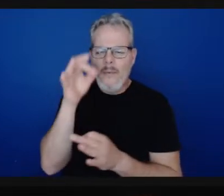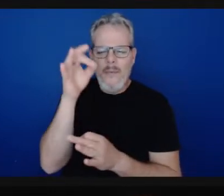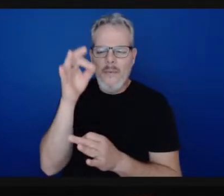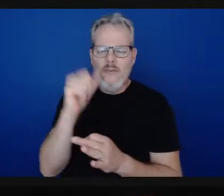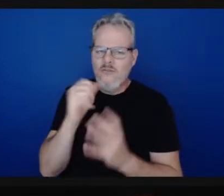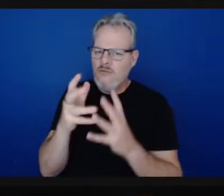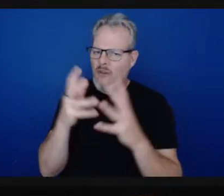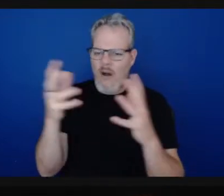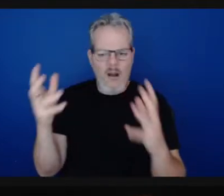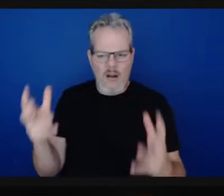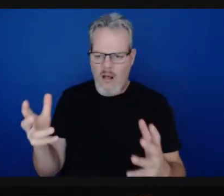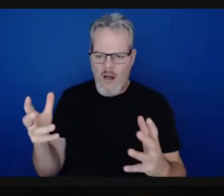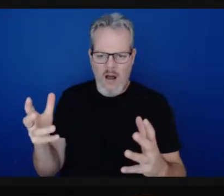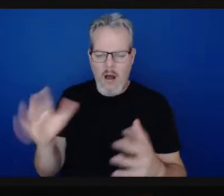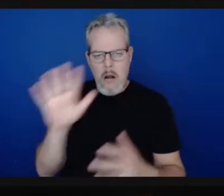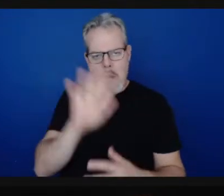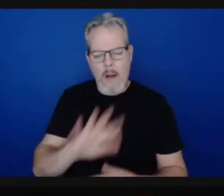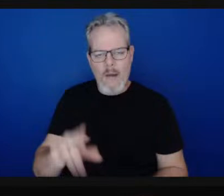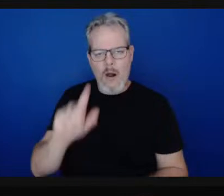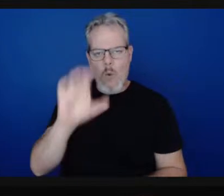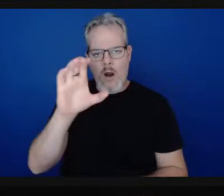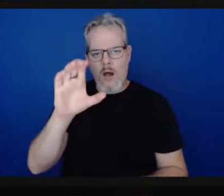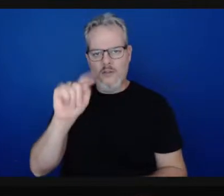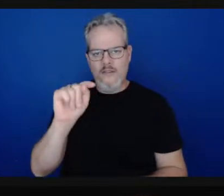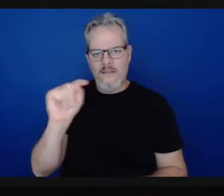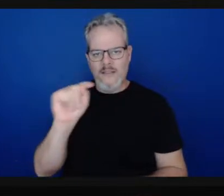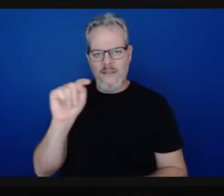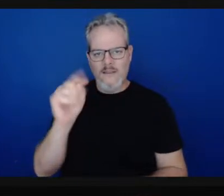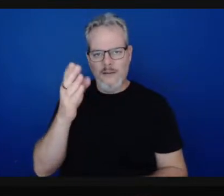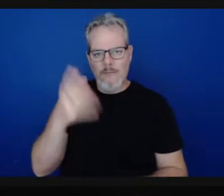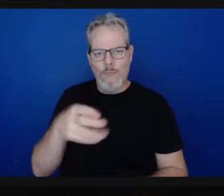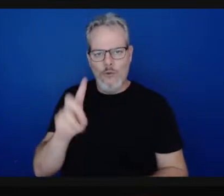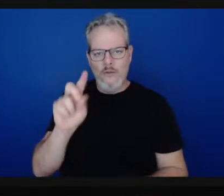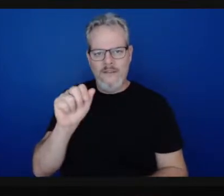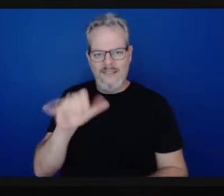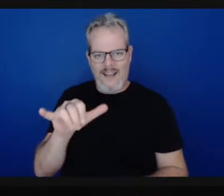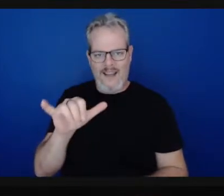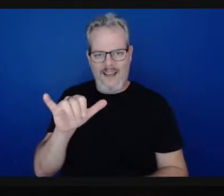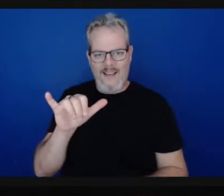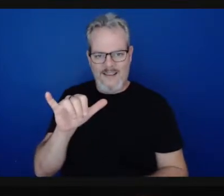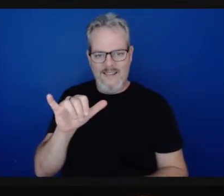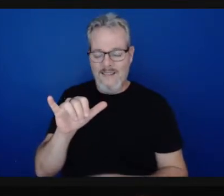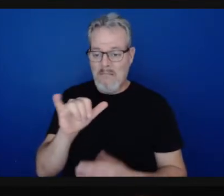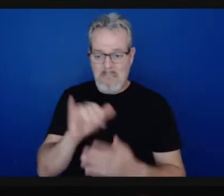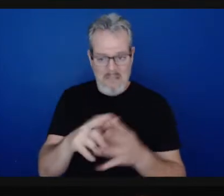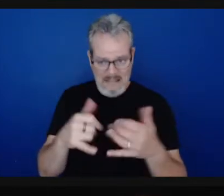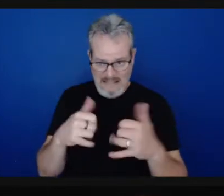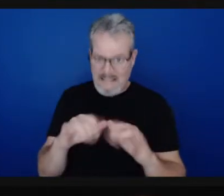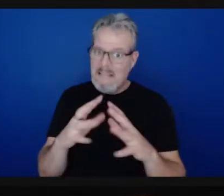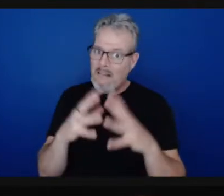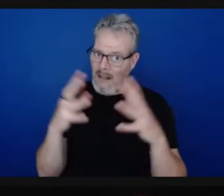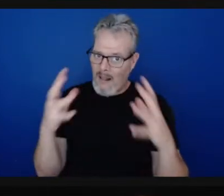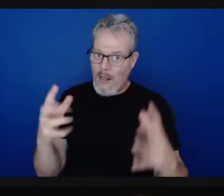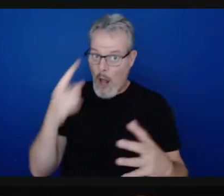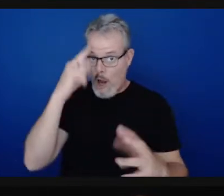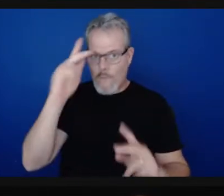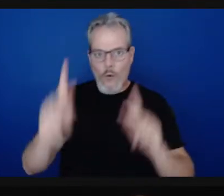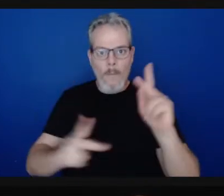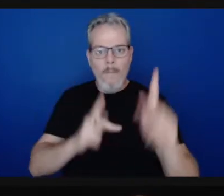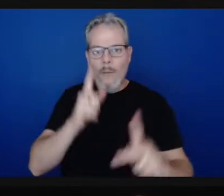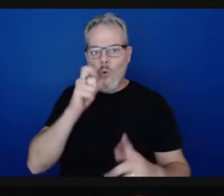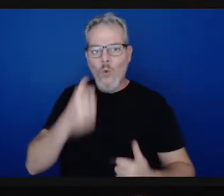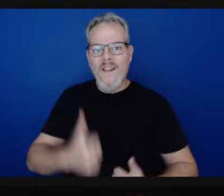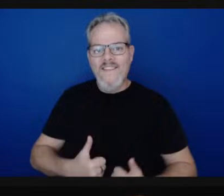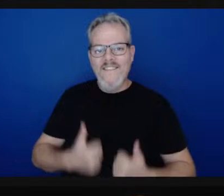terms, about 100 tons per day of SO2. But that's still quite a lot for people living nearby, and people